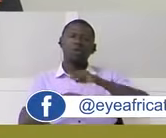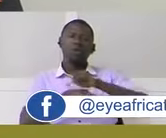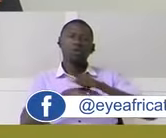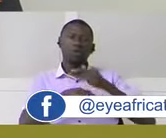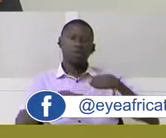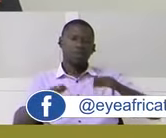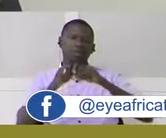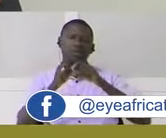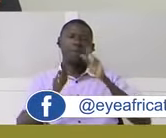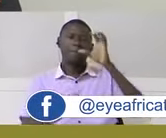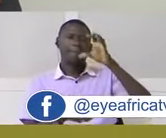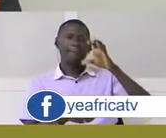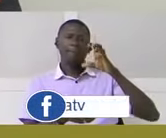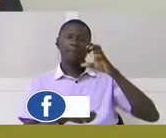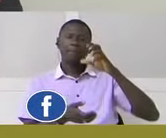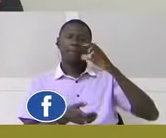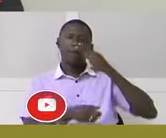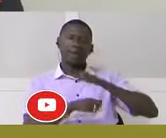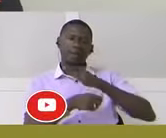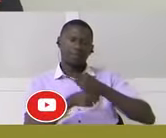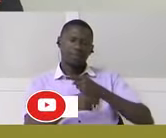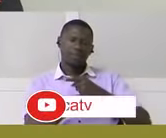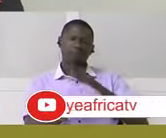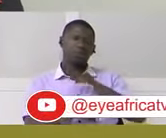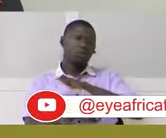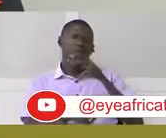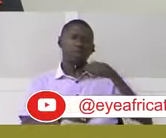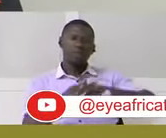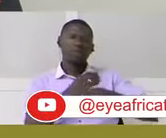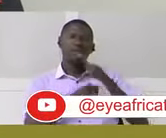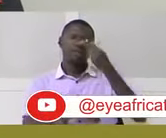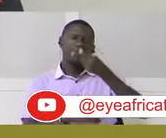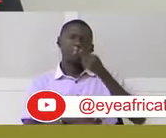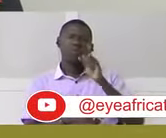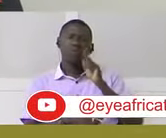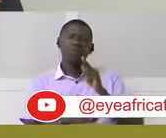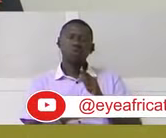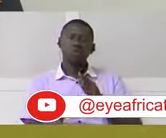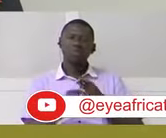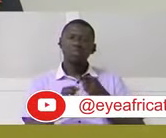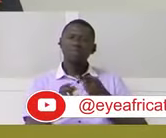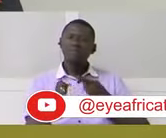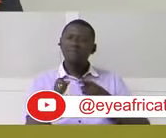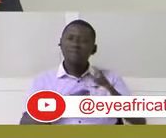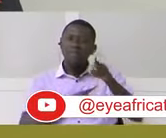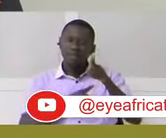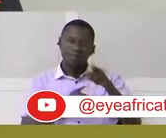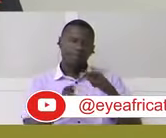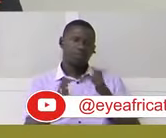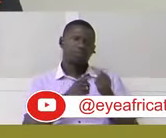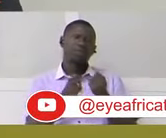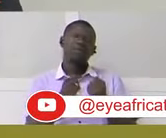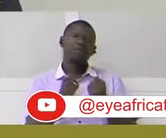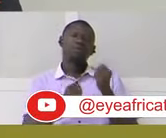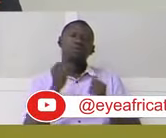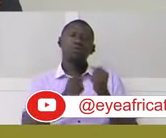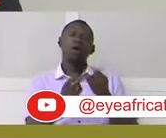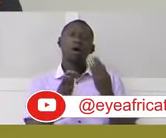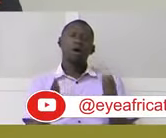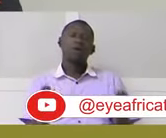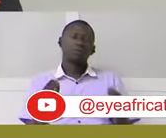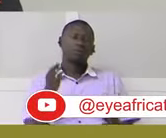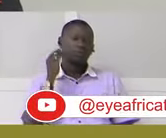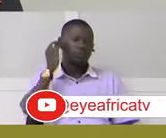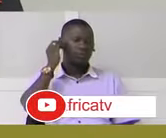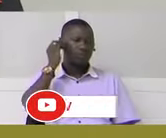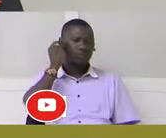village. What was the speed of the convoy then? Nindo, alibe Busumbala le dami ya longo tenda la